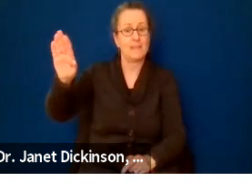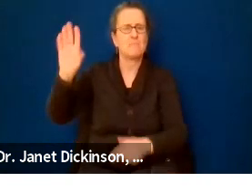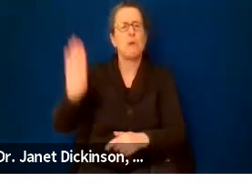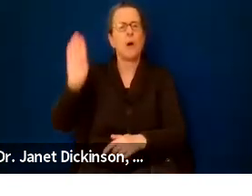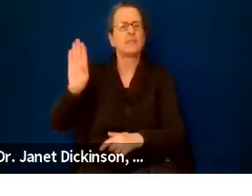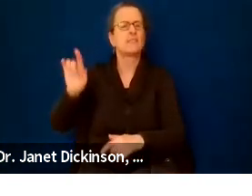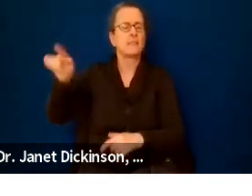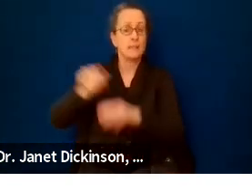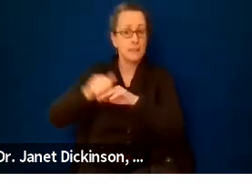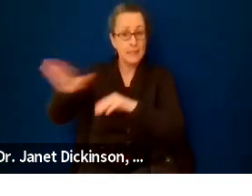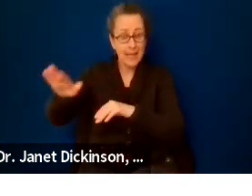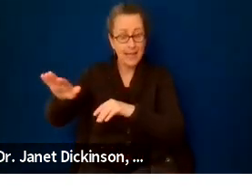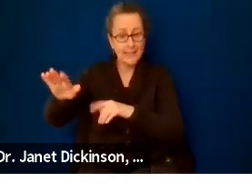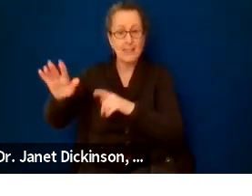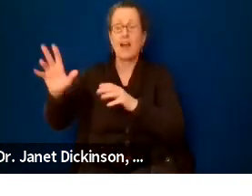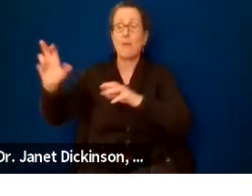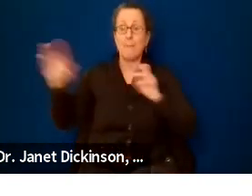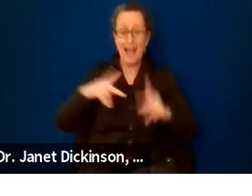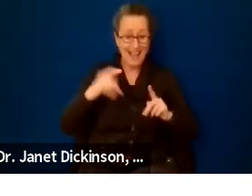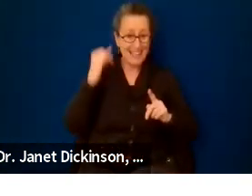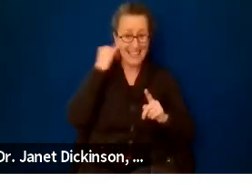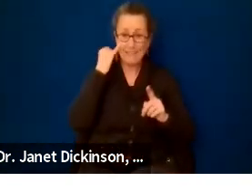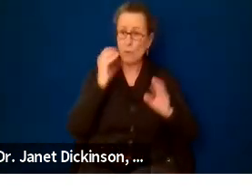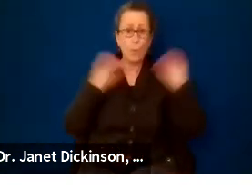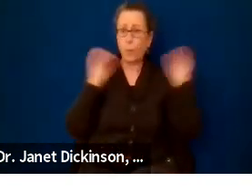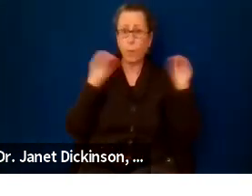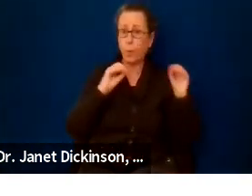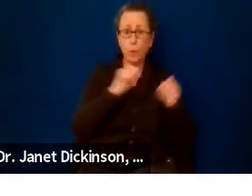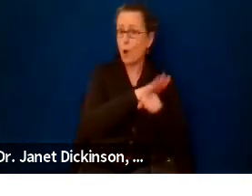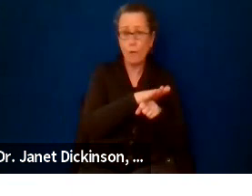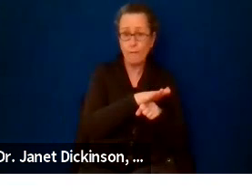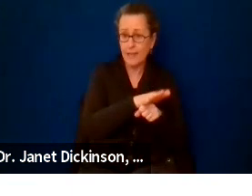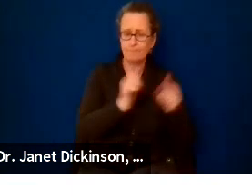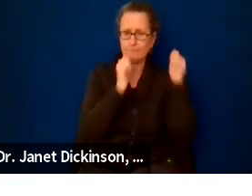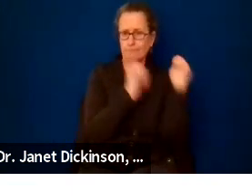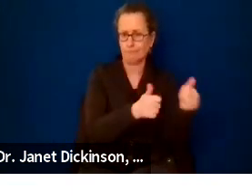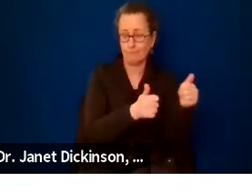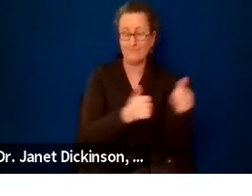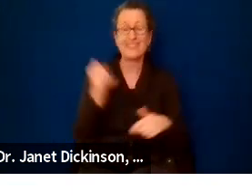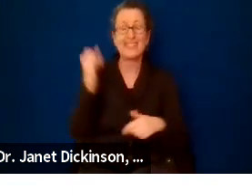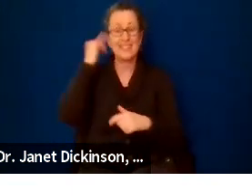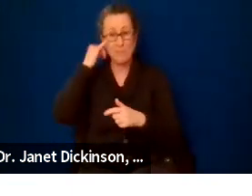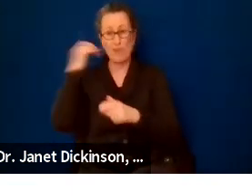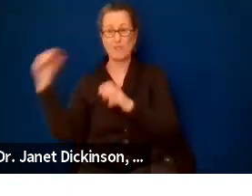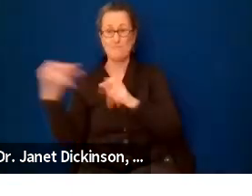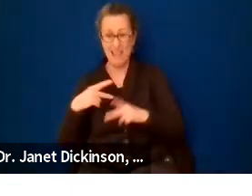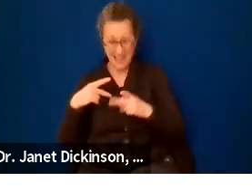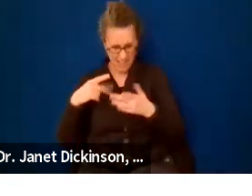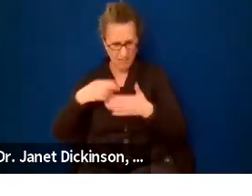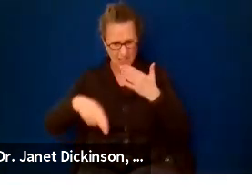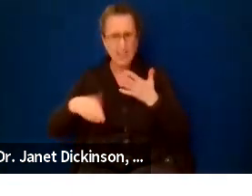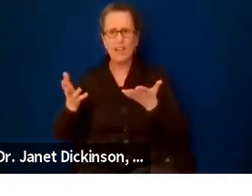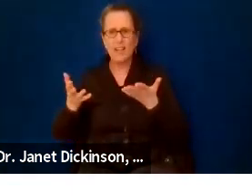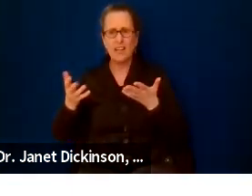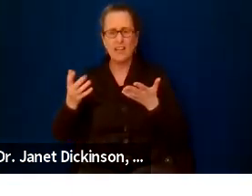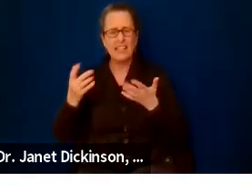is negative, then it's all good. If it is not, then we test individually if there has been a